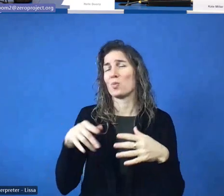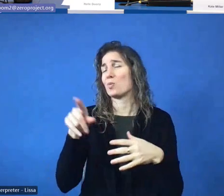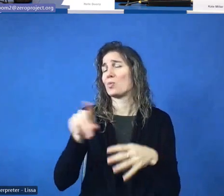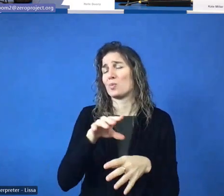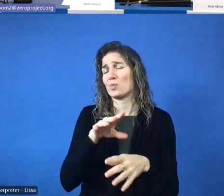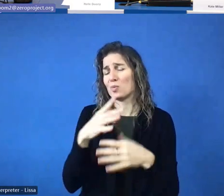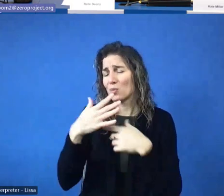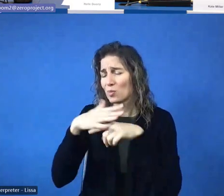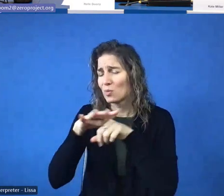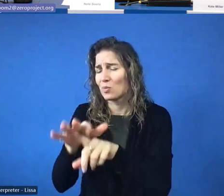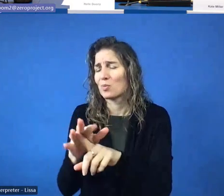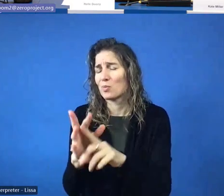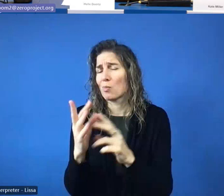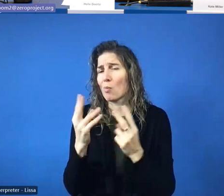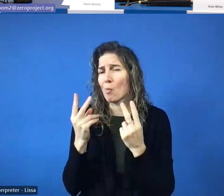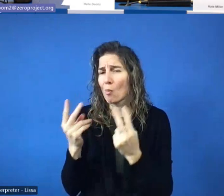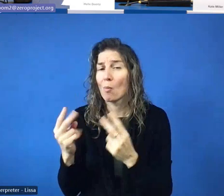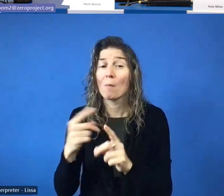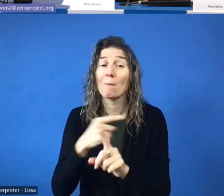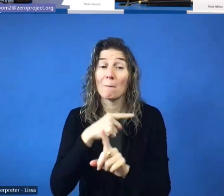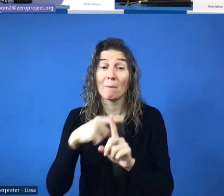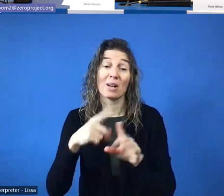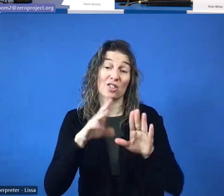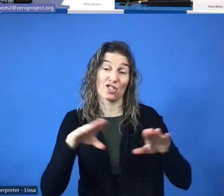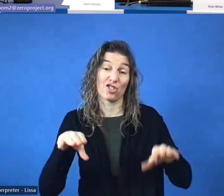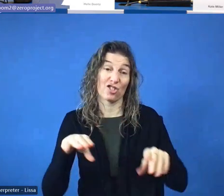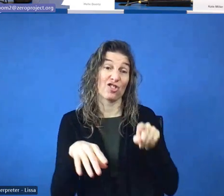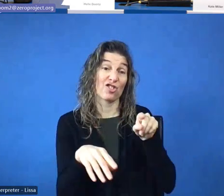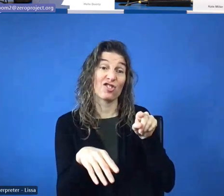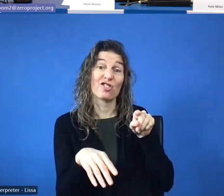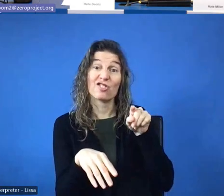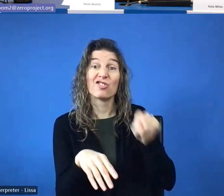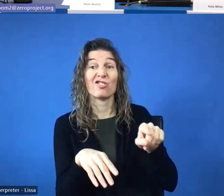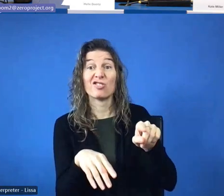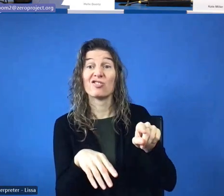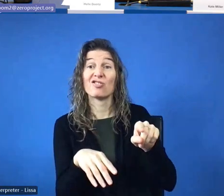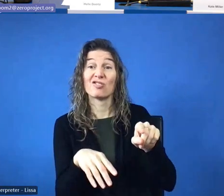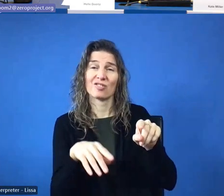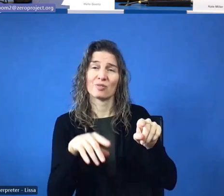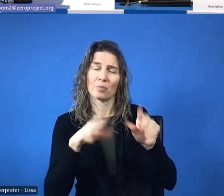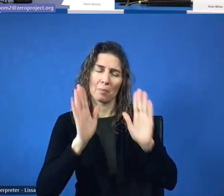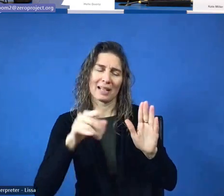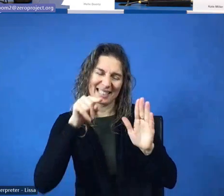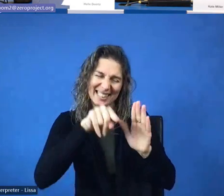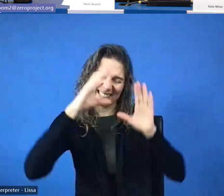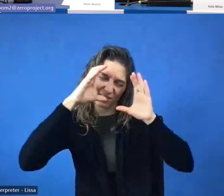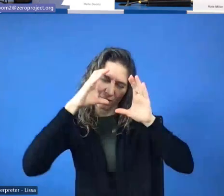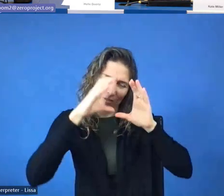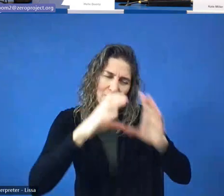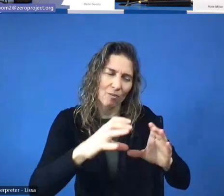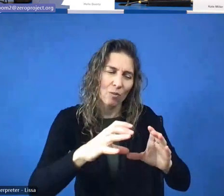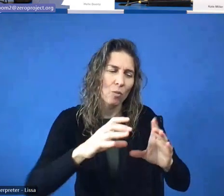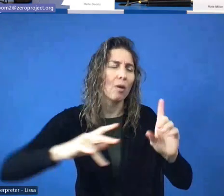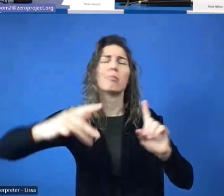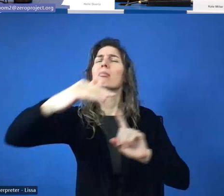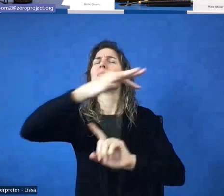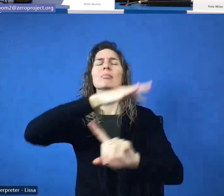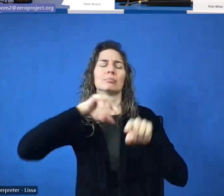the children with Down syndrome, they should be in focus in this project. And I think that's